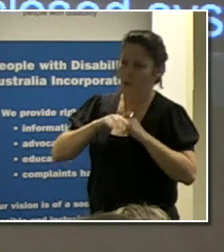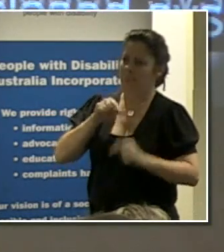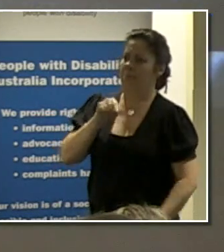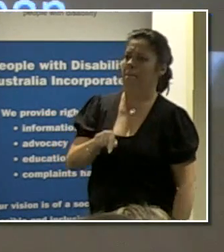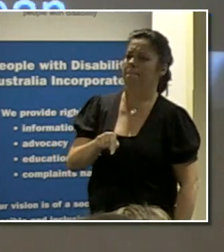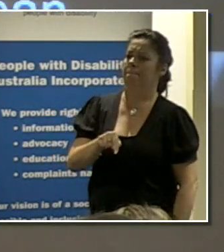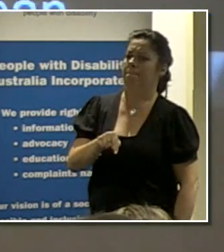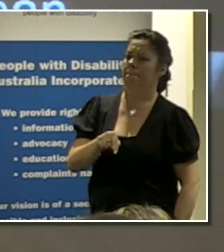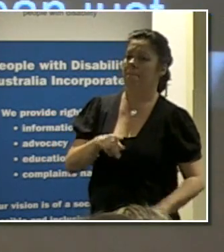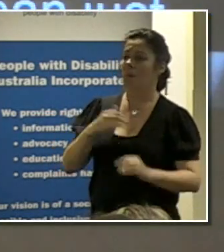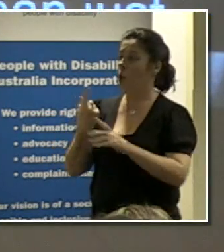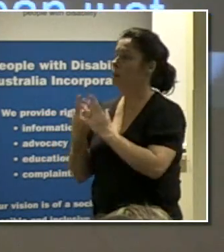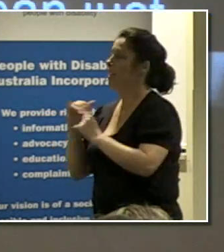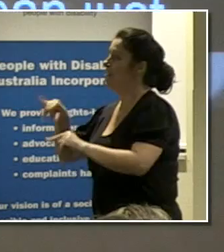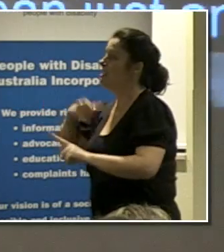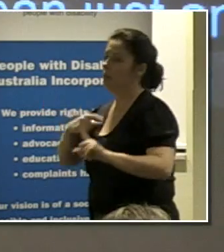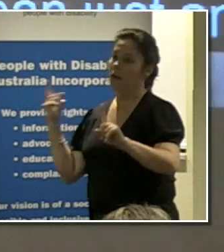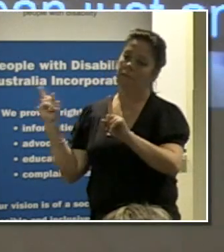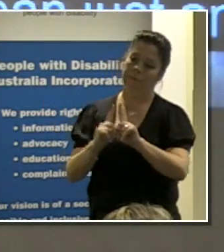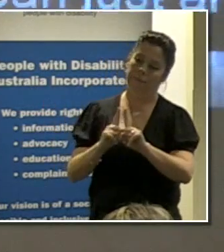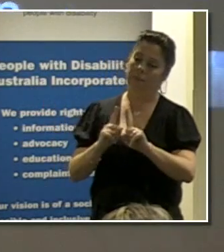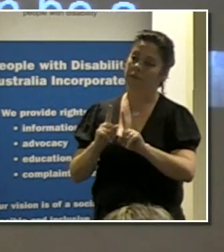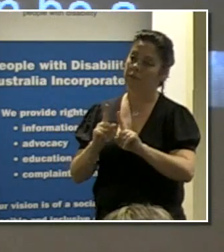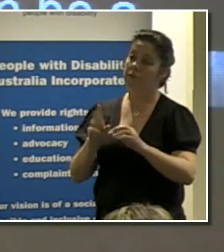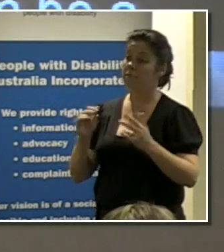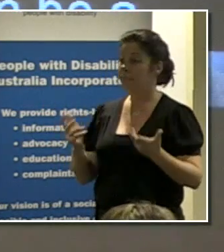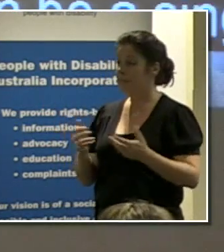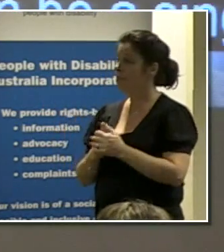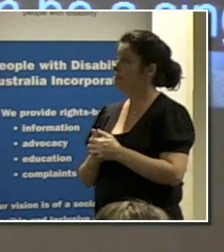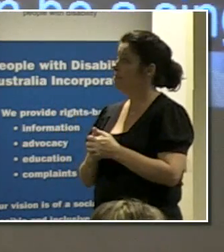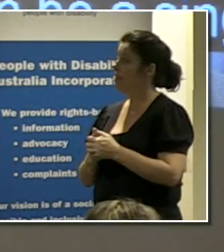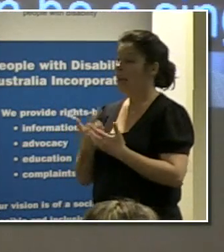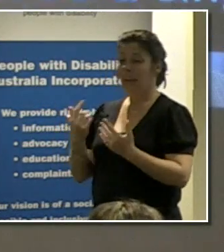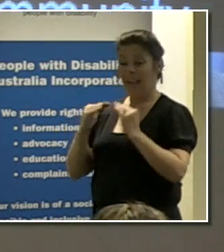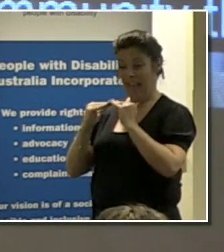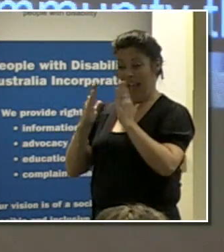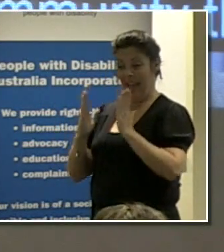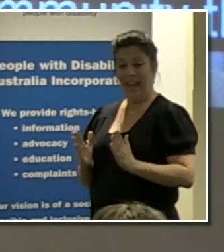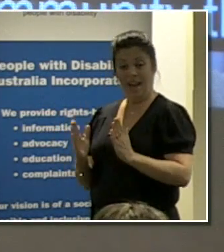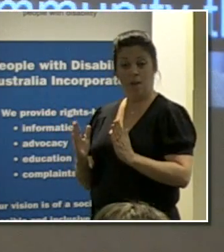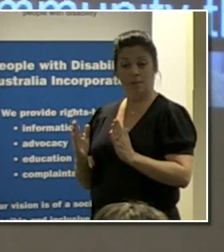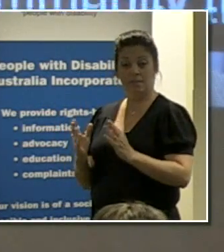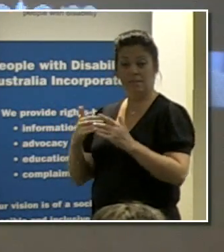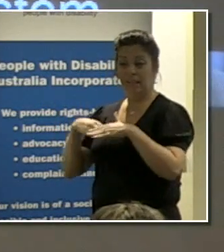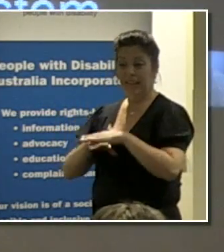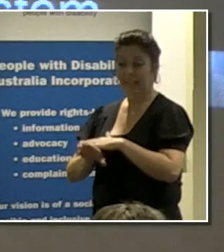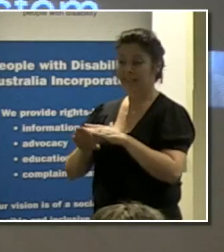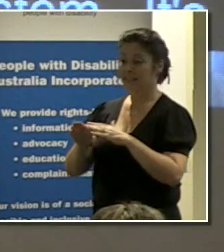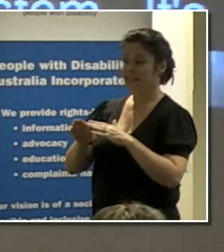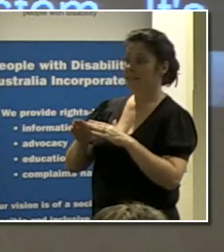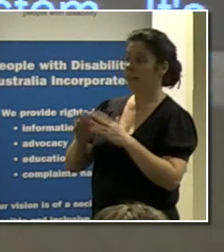be a single house in a community, can be a closed system. It's not in the community just because it's plonked in a suburb.